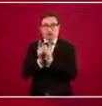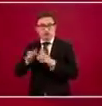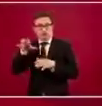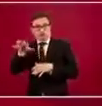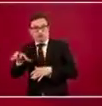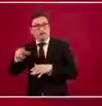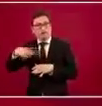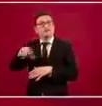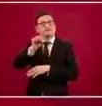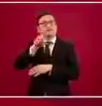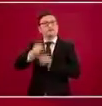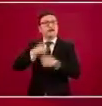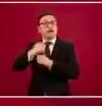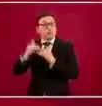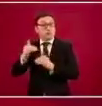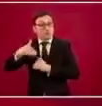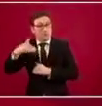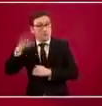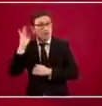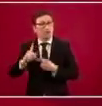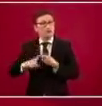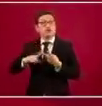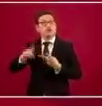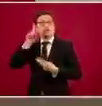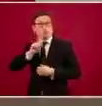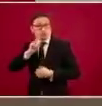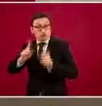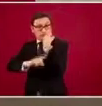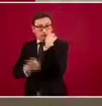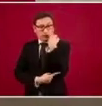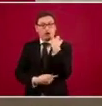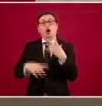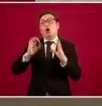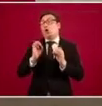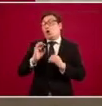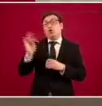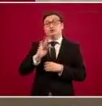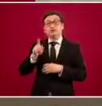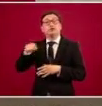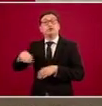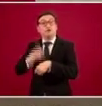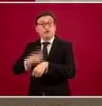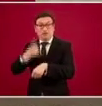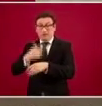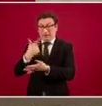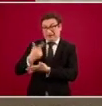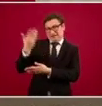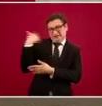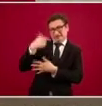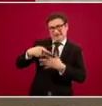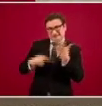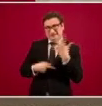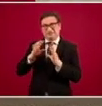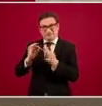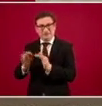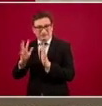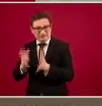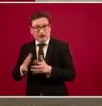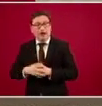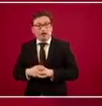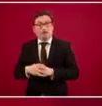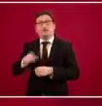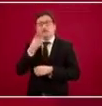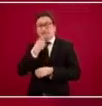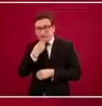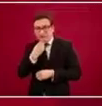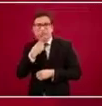these symptoms and you're not at risk, or you're not at a elevated risk population,